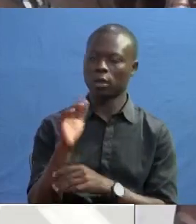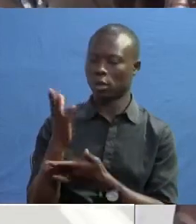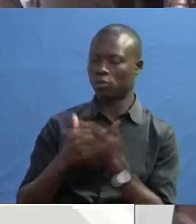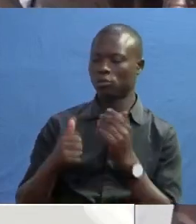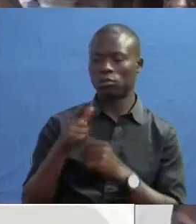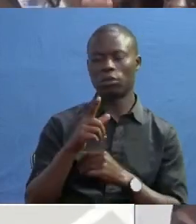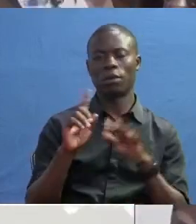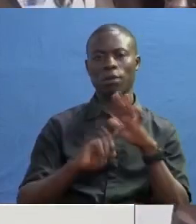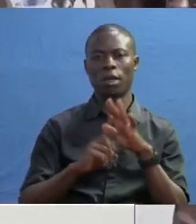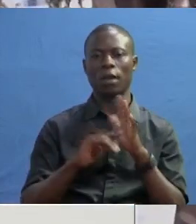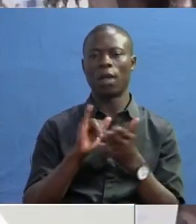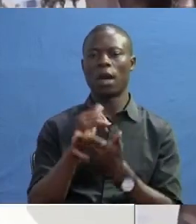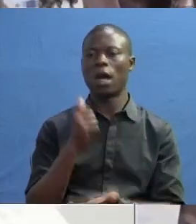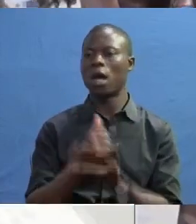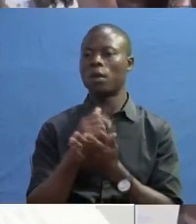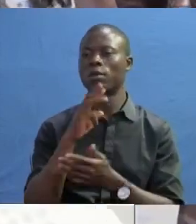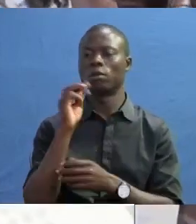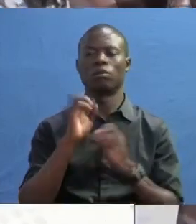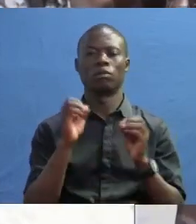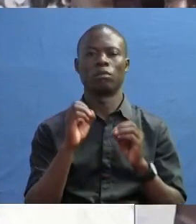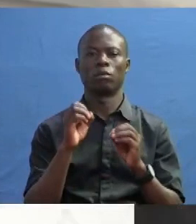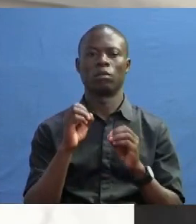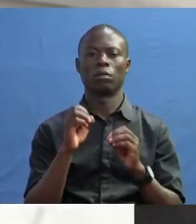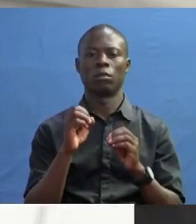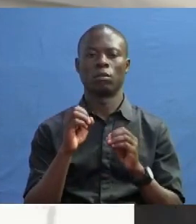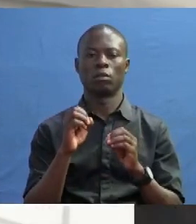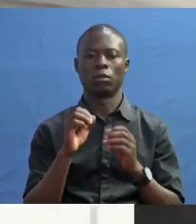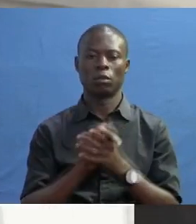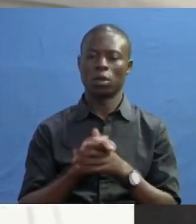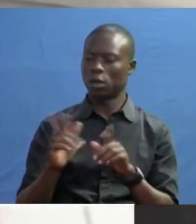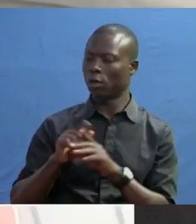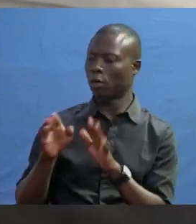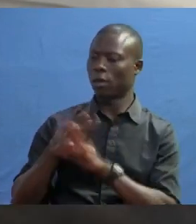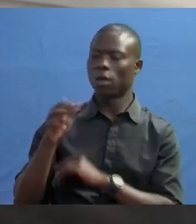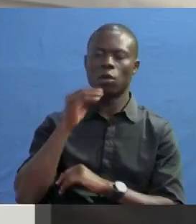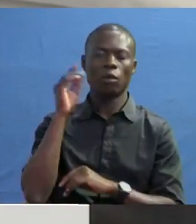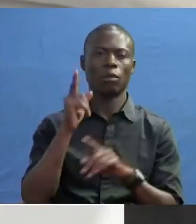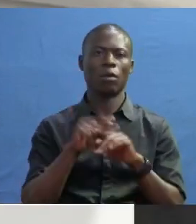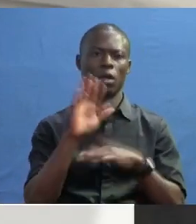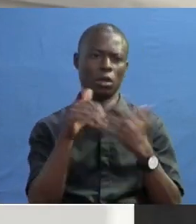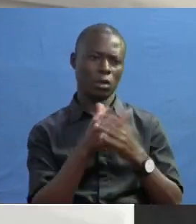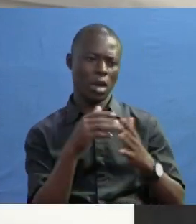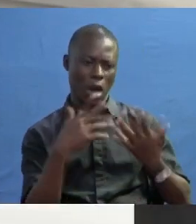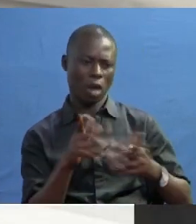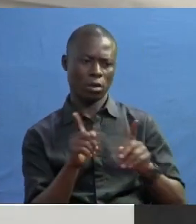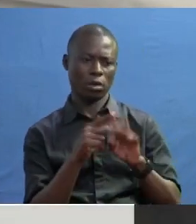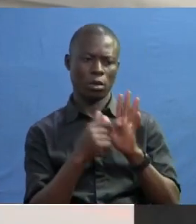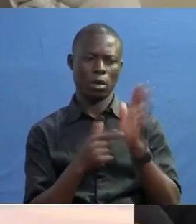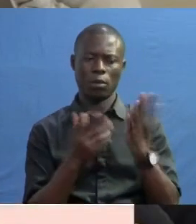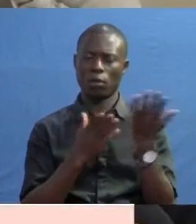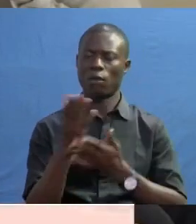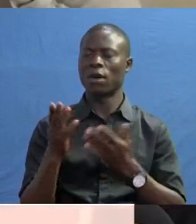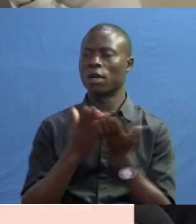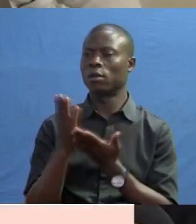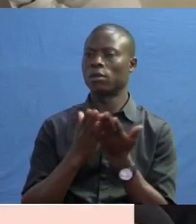ministers who have not been assisting him, like Nakumicha, to go home. An intern, Jeremy Nick, lamented on how difficult it was to provide services to